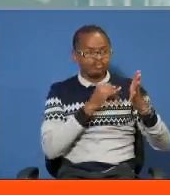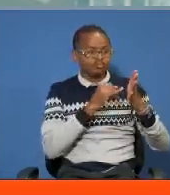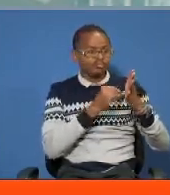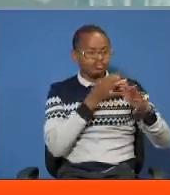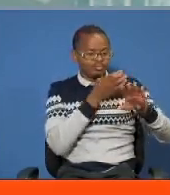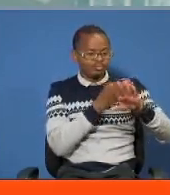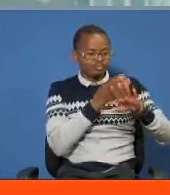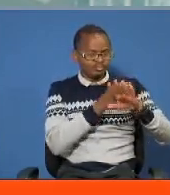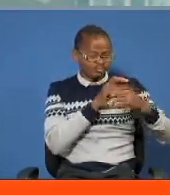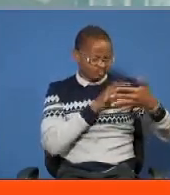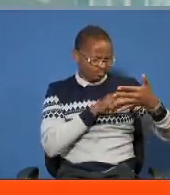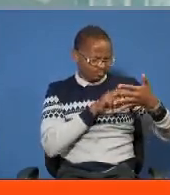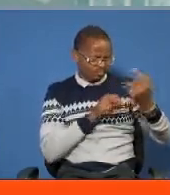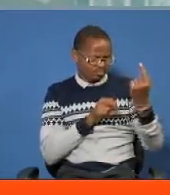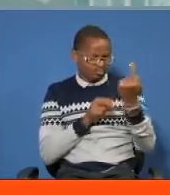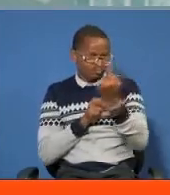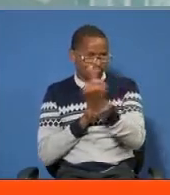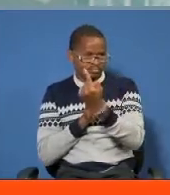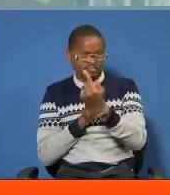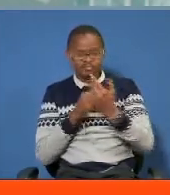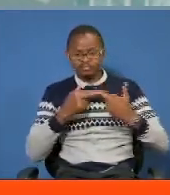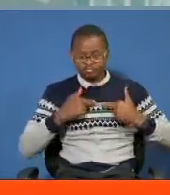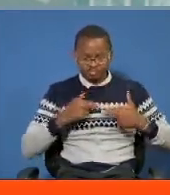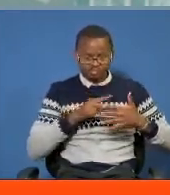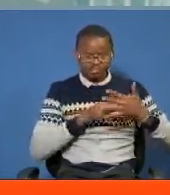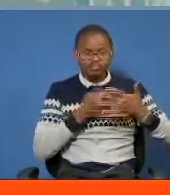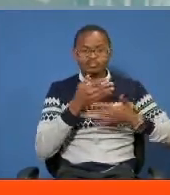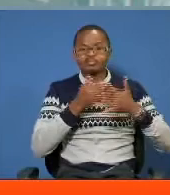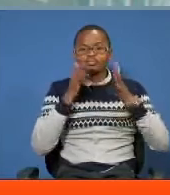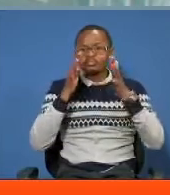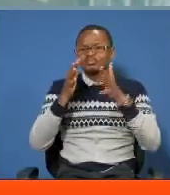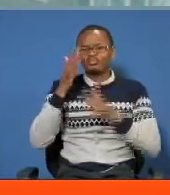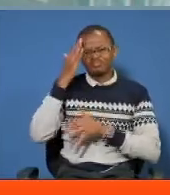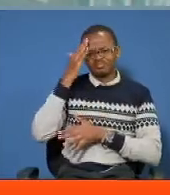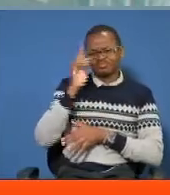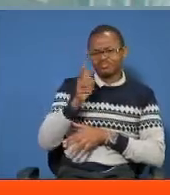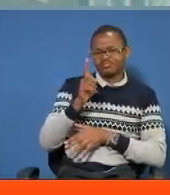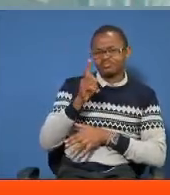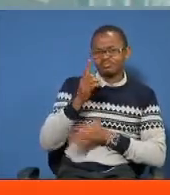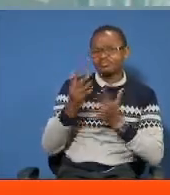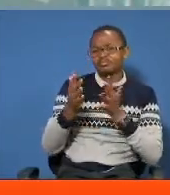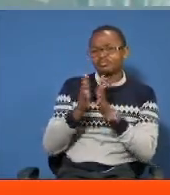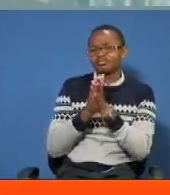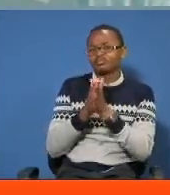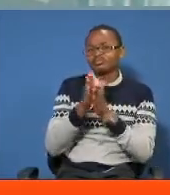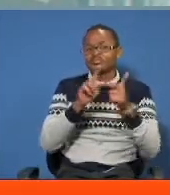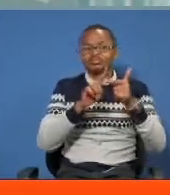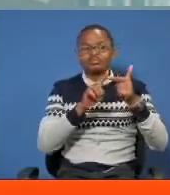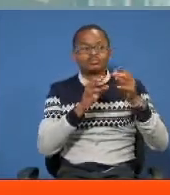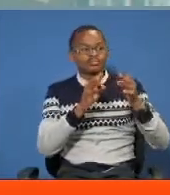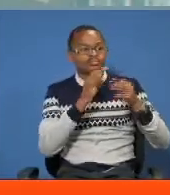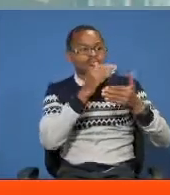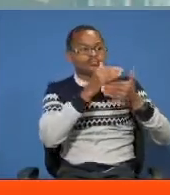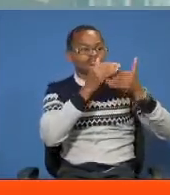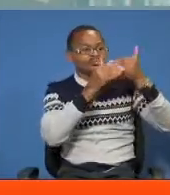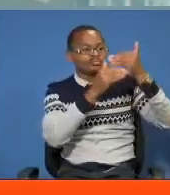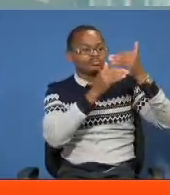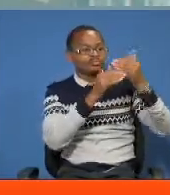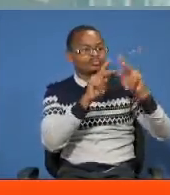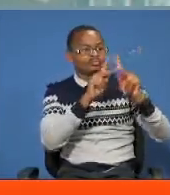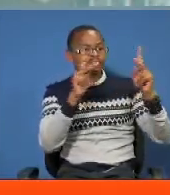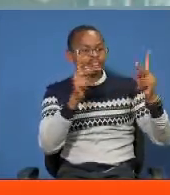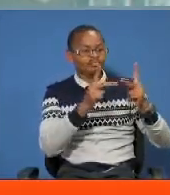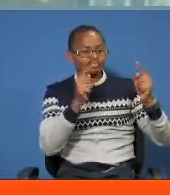And it is difficult to study each of them and go physically and look at what's your business model. I know somebody who might be interested. But if we built a